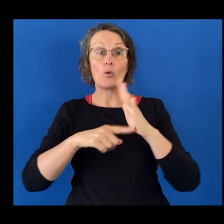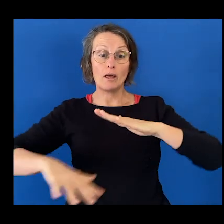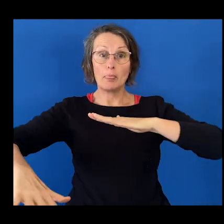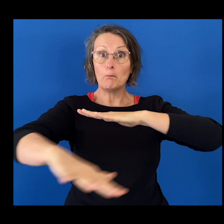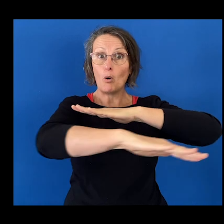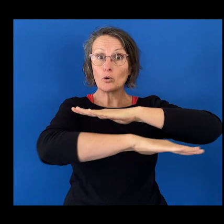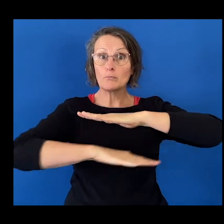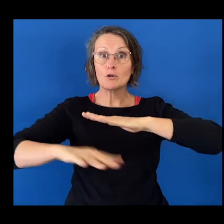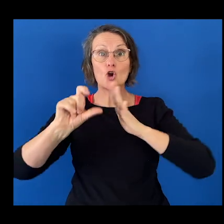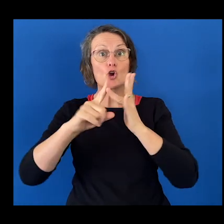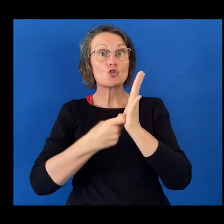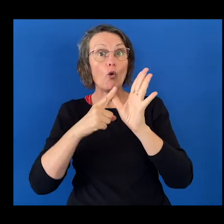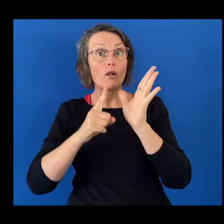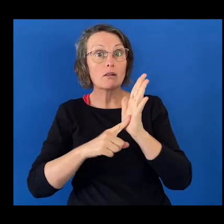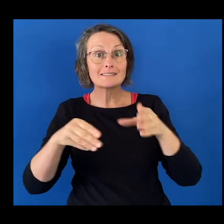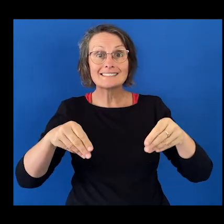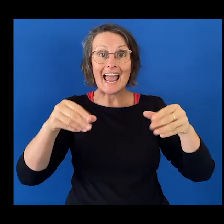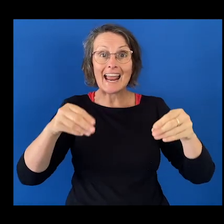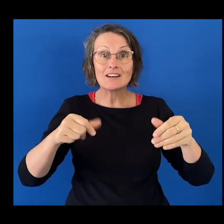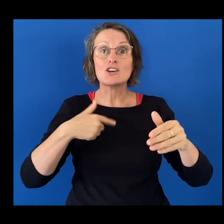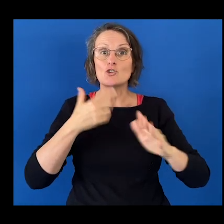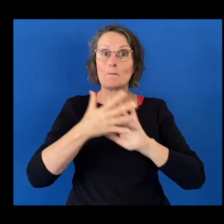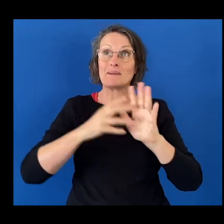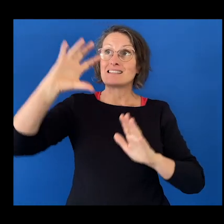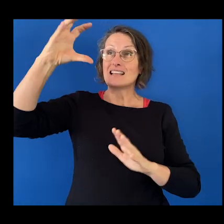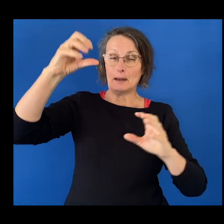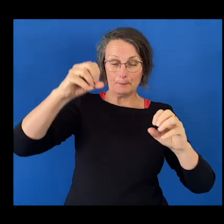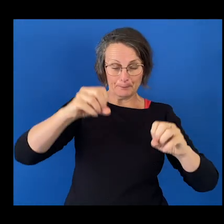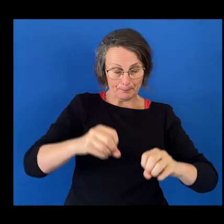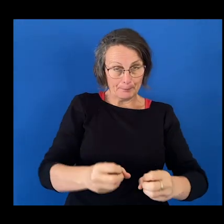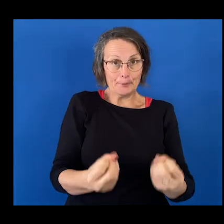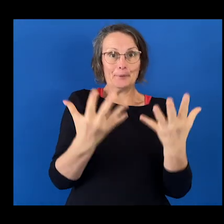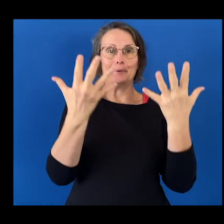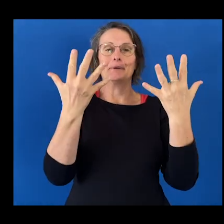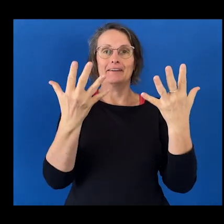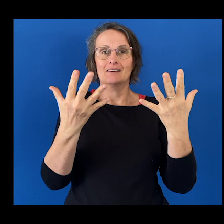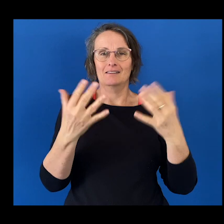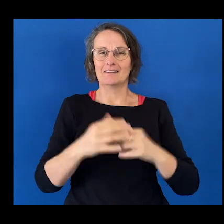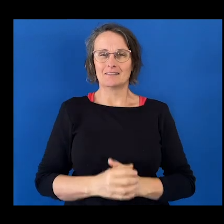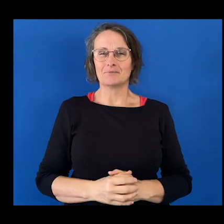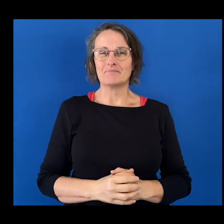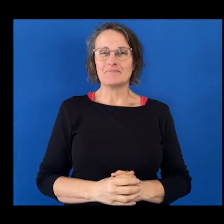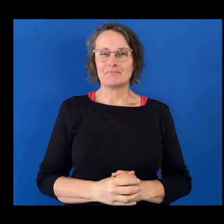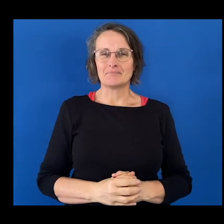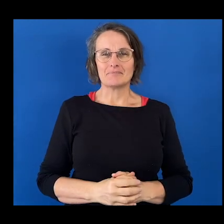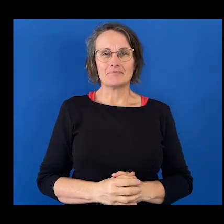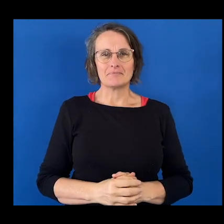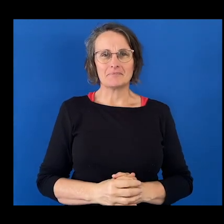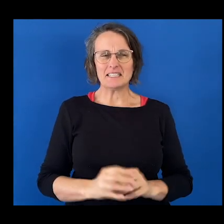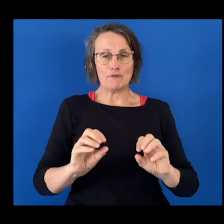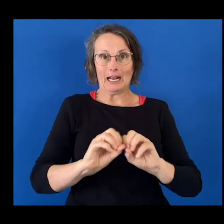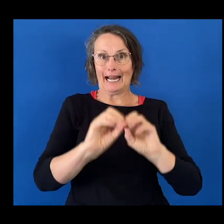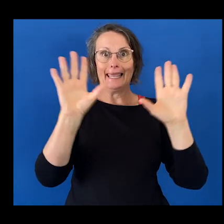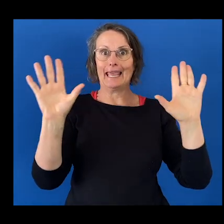of an atoll is coral sand, and it reflects the sun back up from it. So it's an